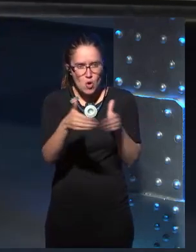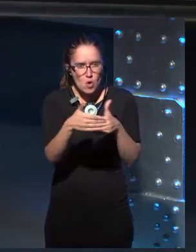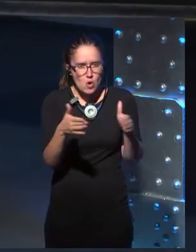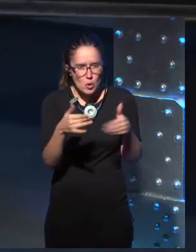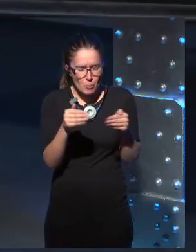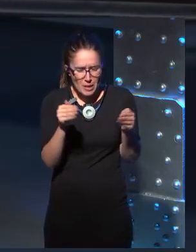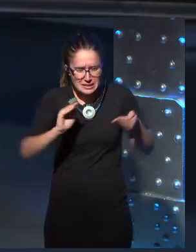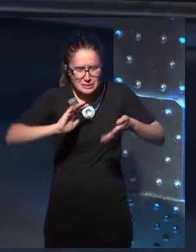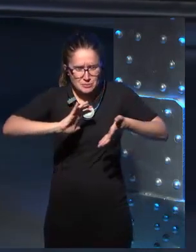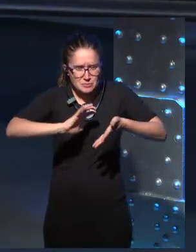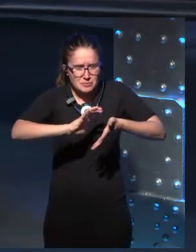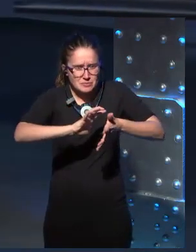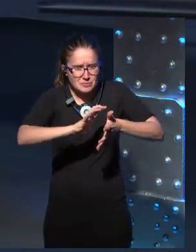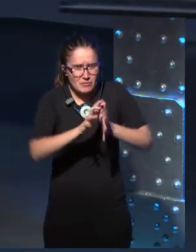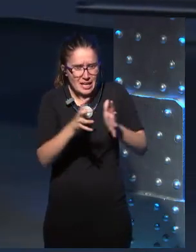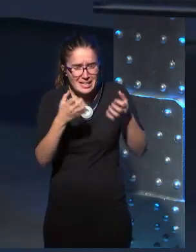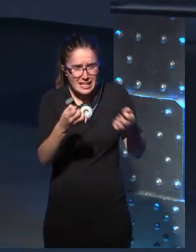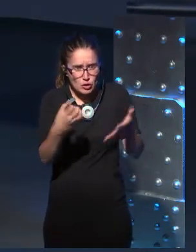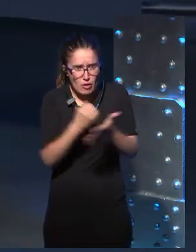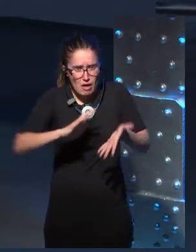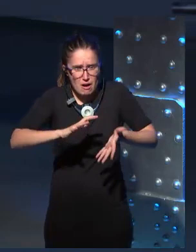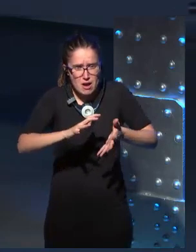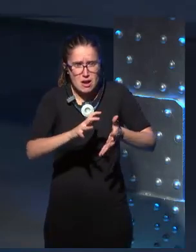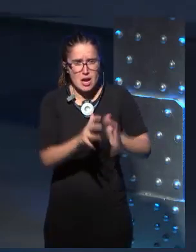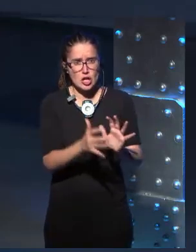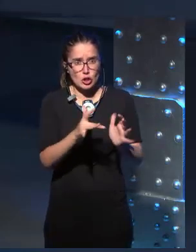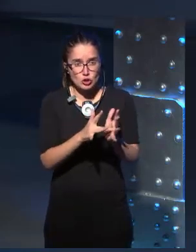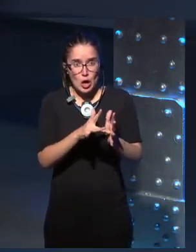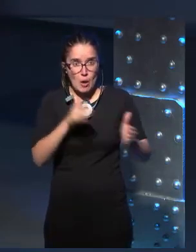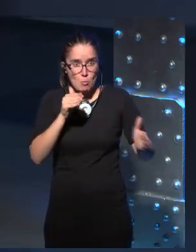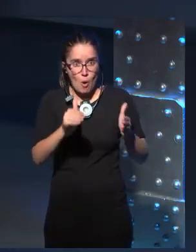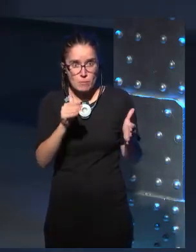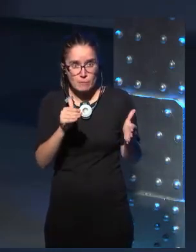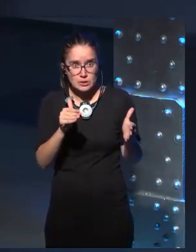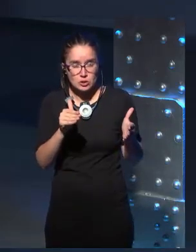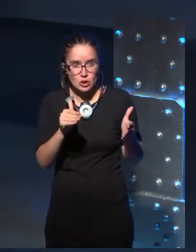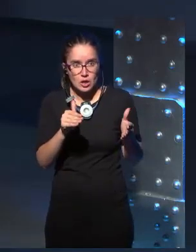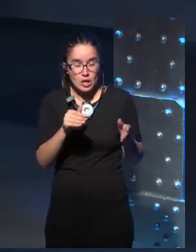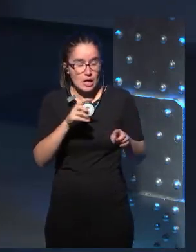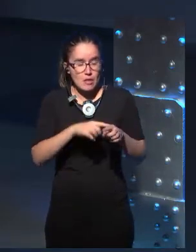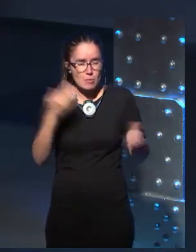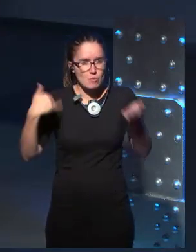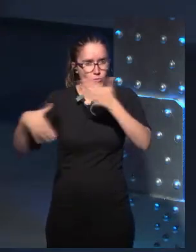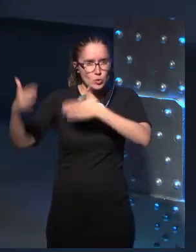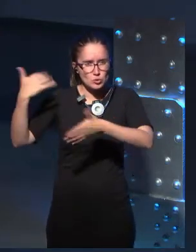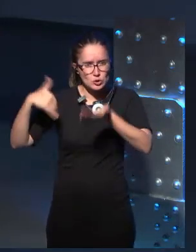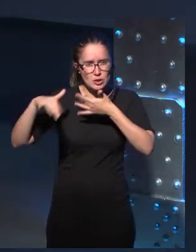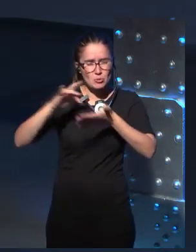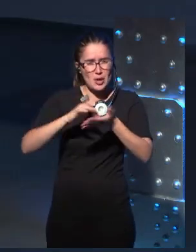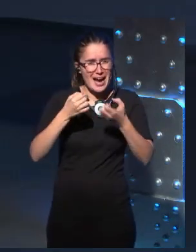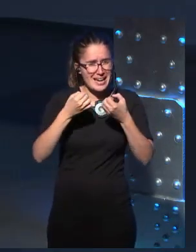volume. Then, at some stage, a long time ago, there must be so much